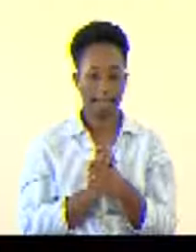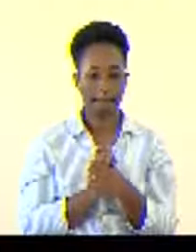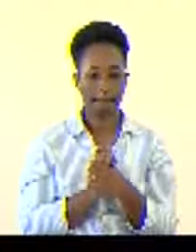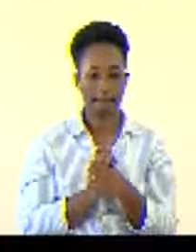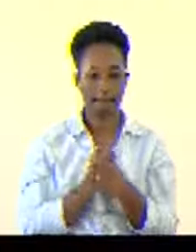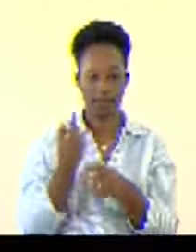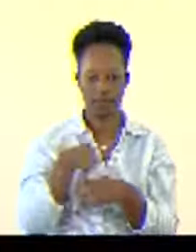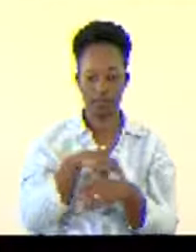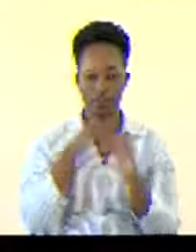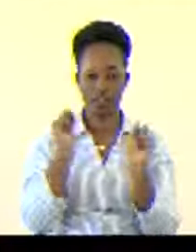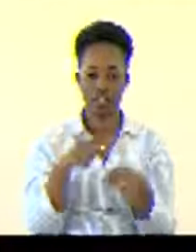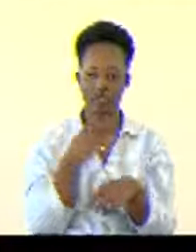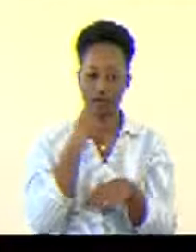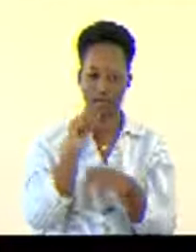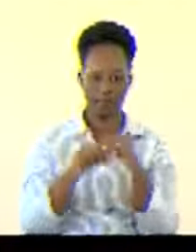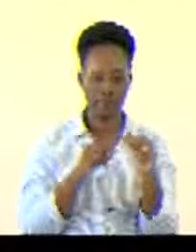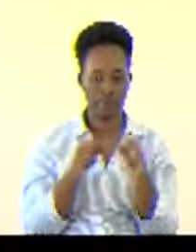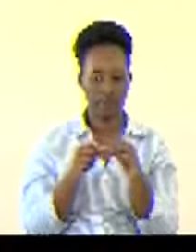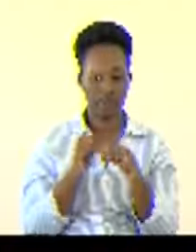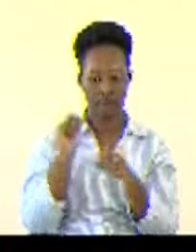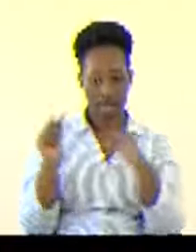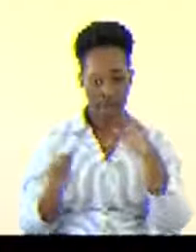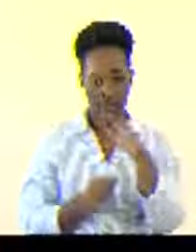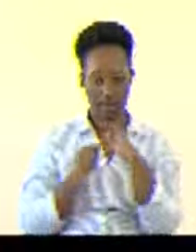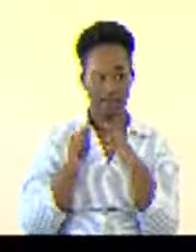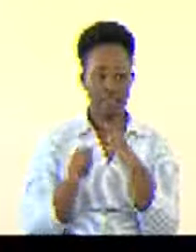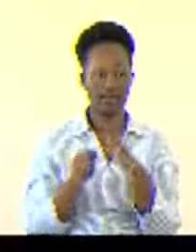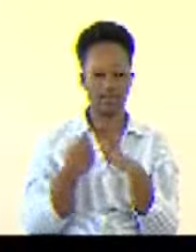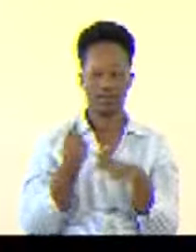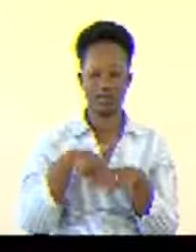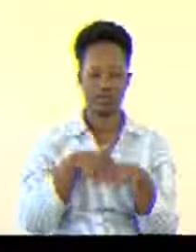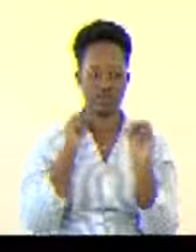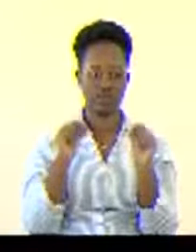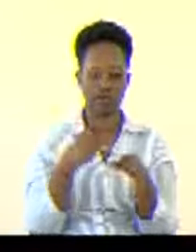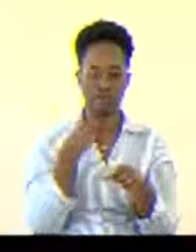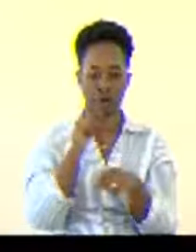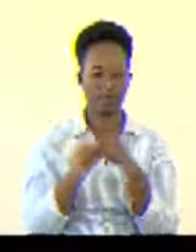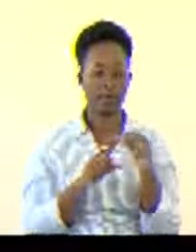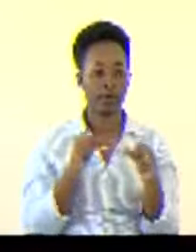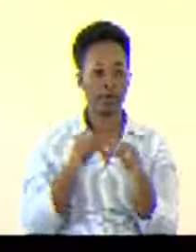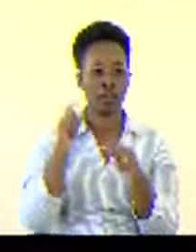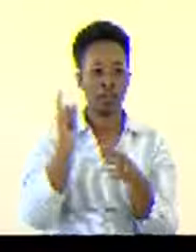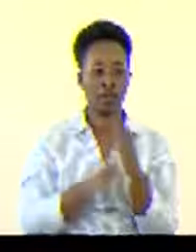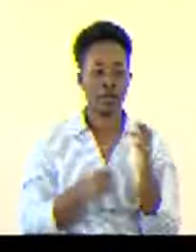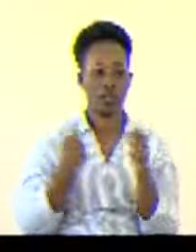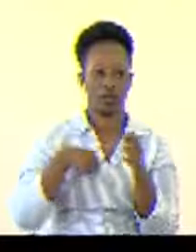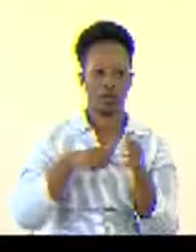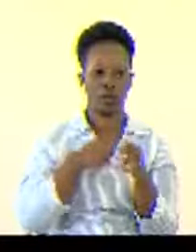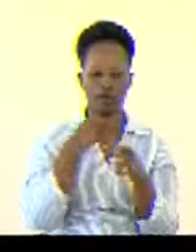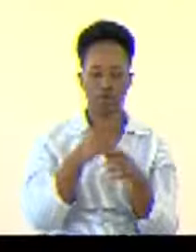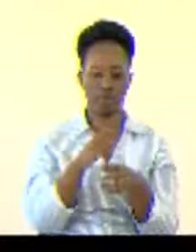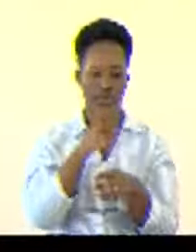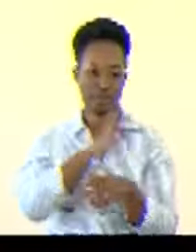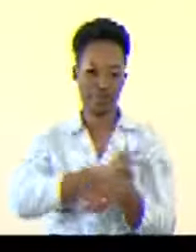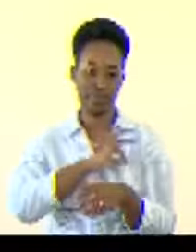shall talk about under this. We shall talk about what we call profitability ratios.